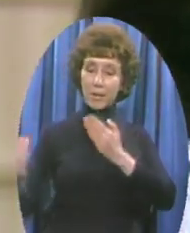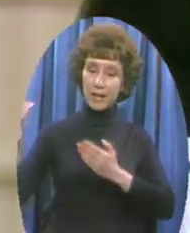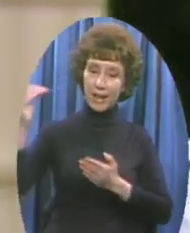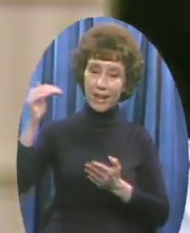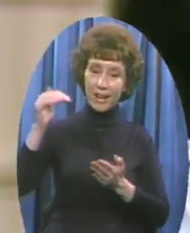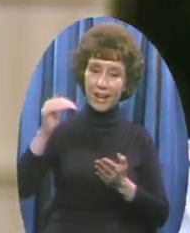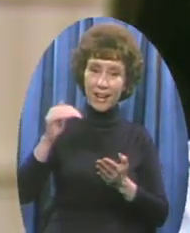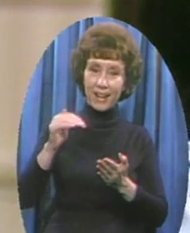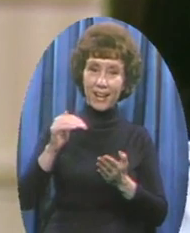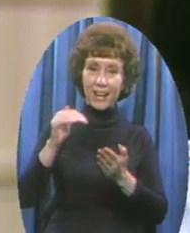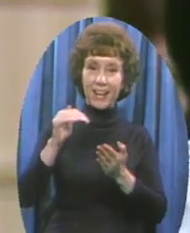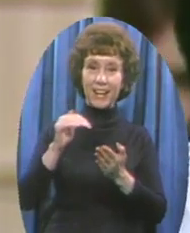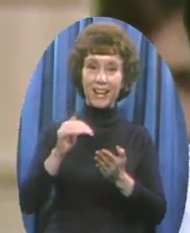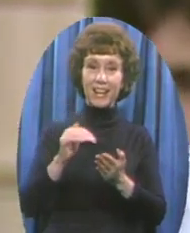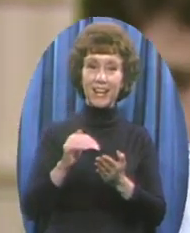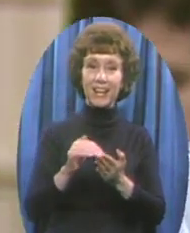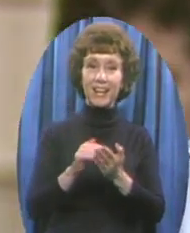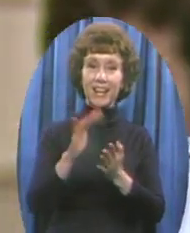come